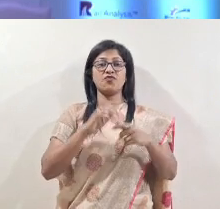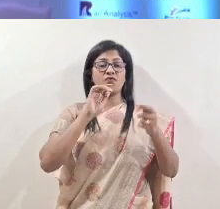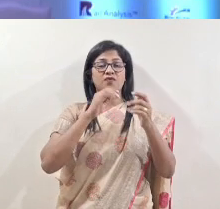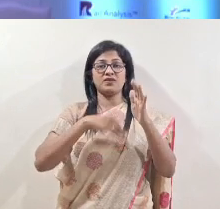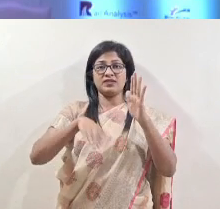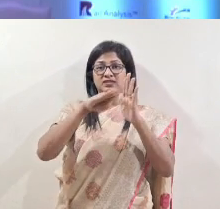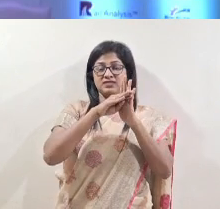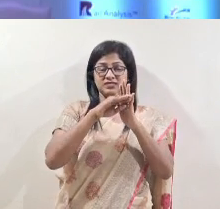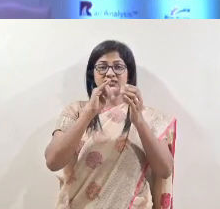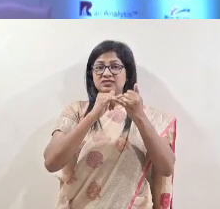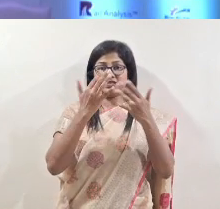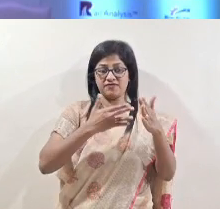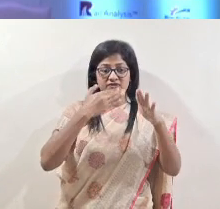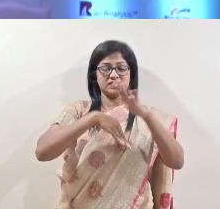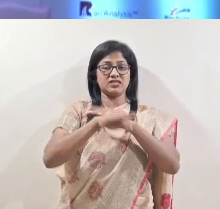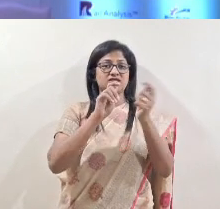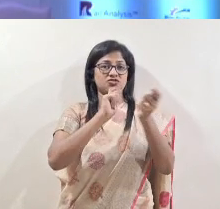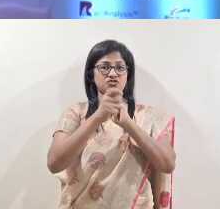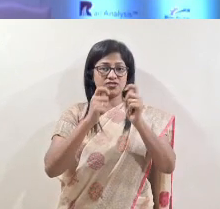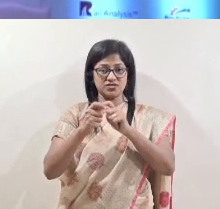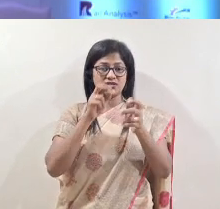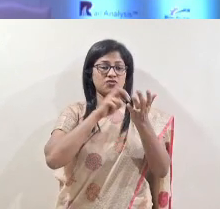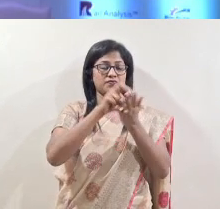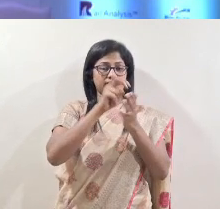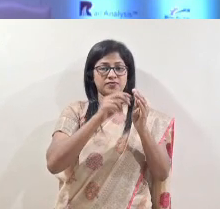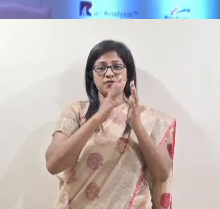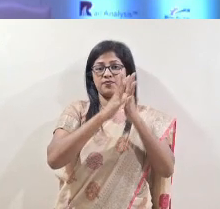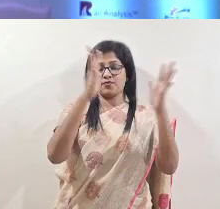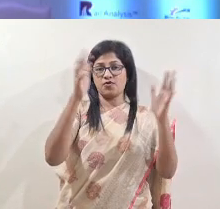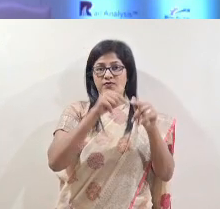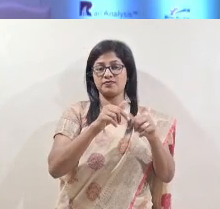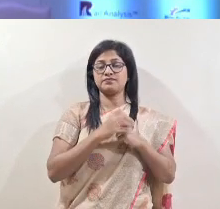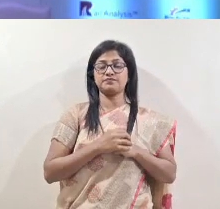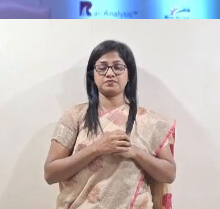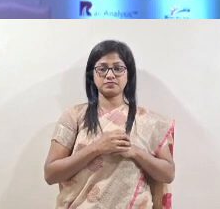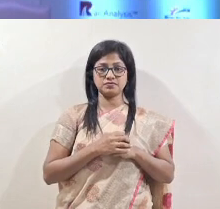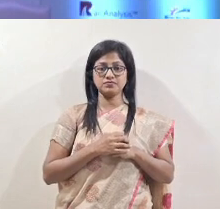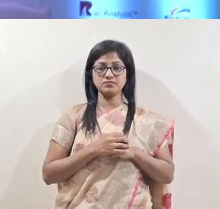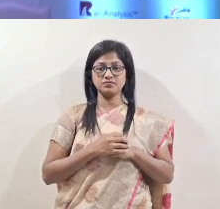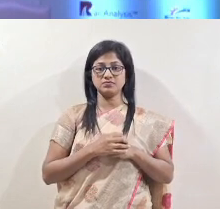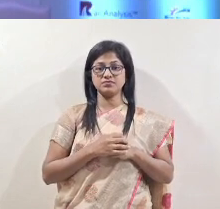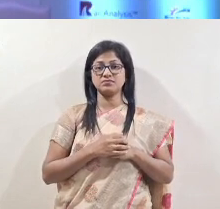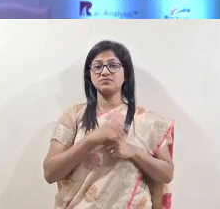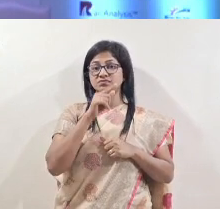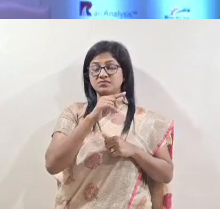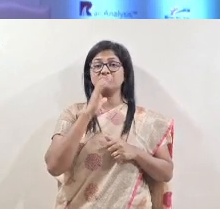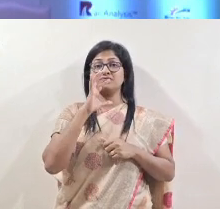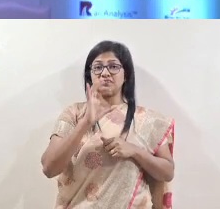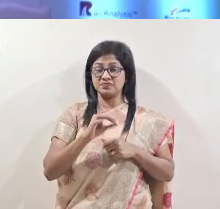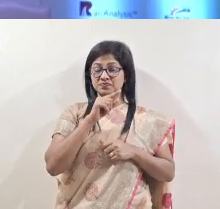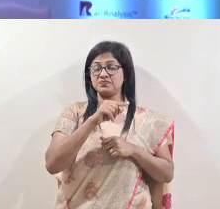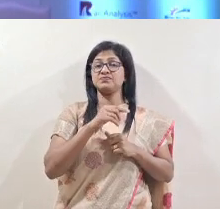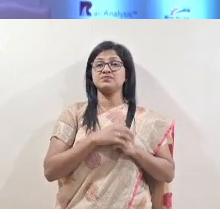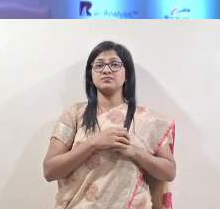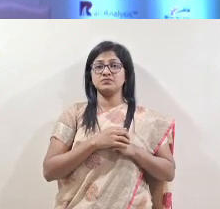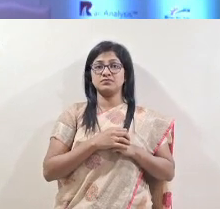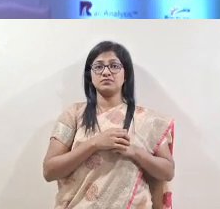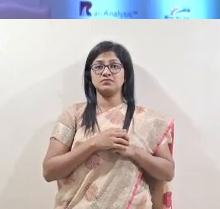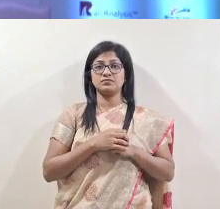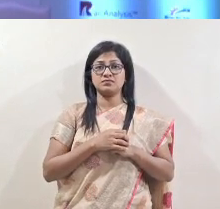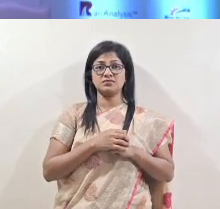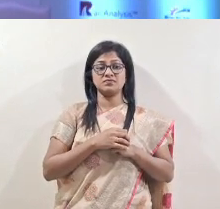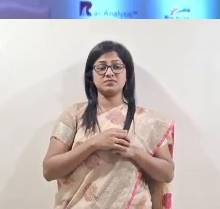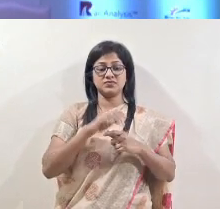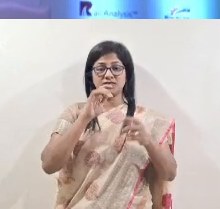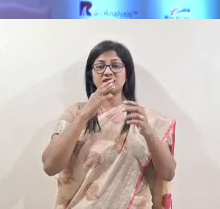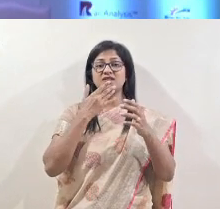service with the increase in pedestrian flow. Actually, this does not include the what the